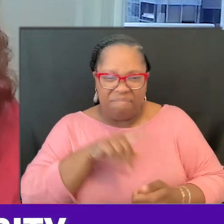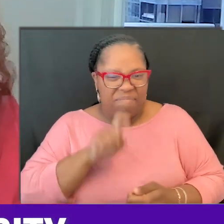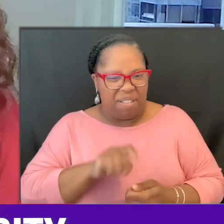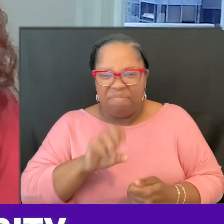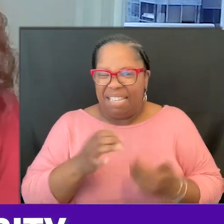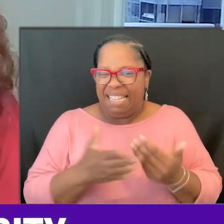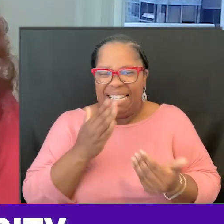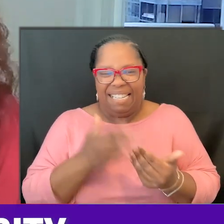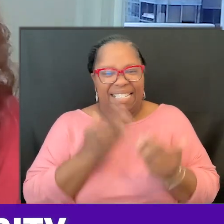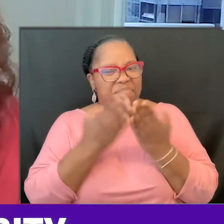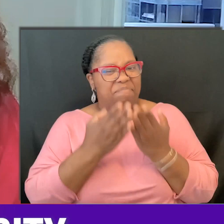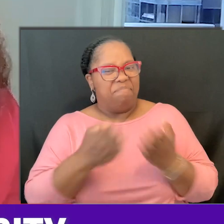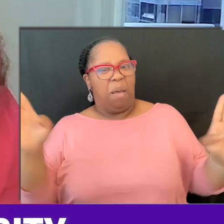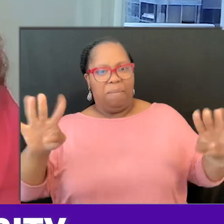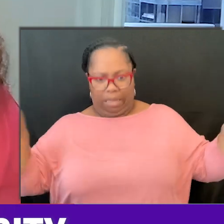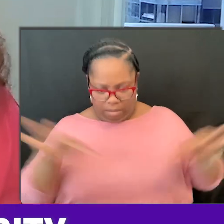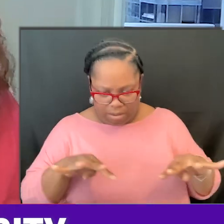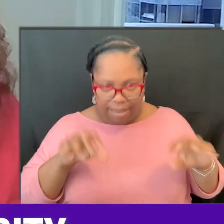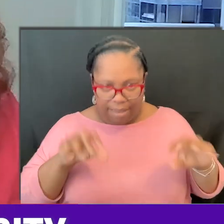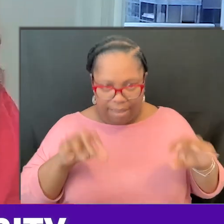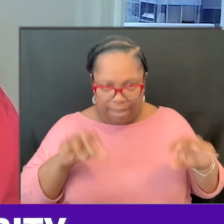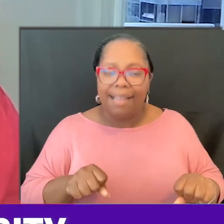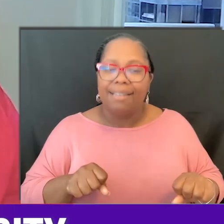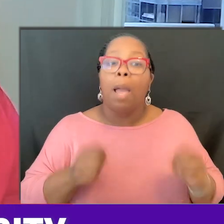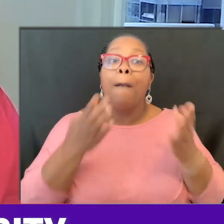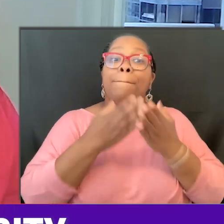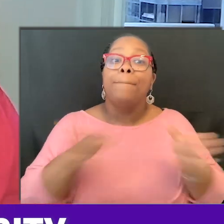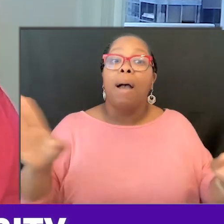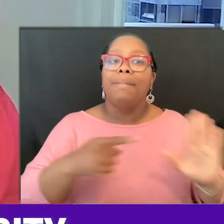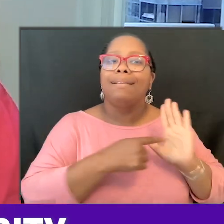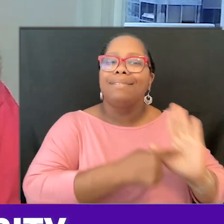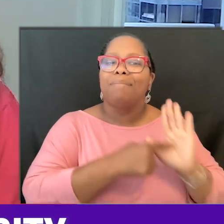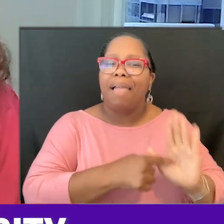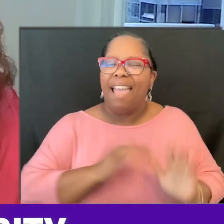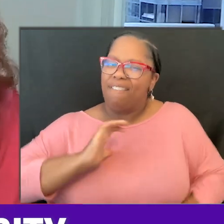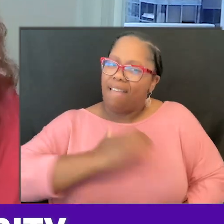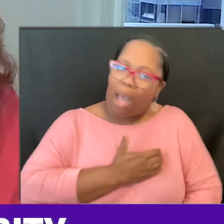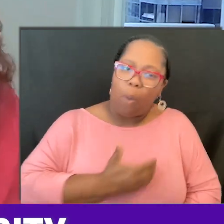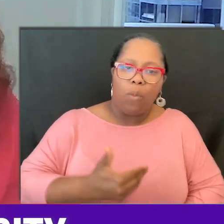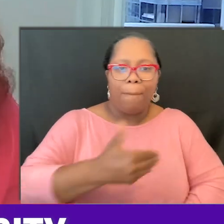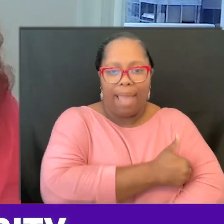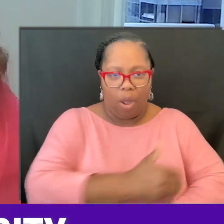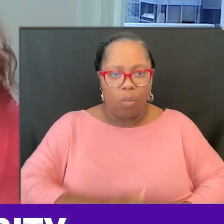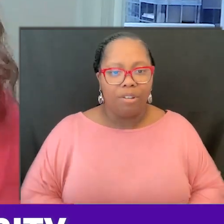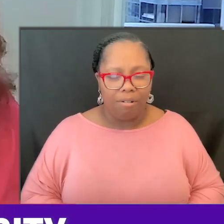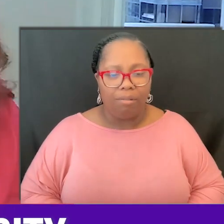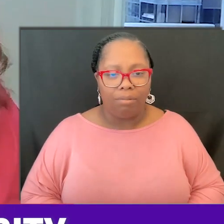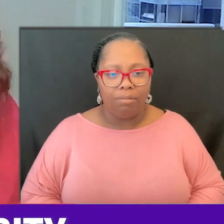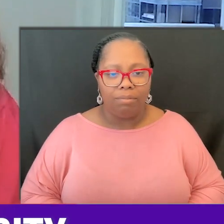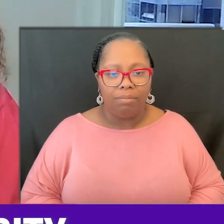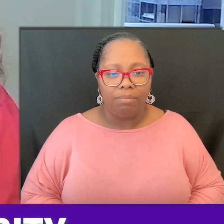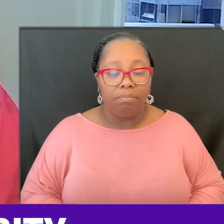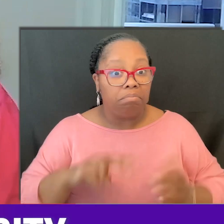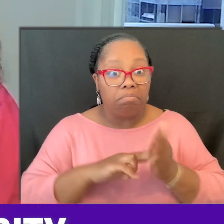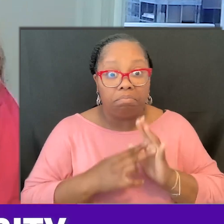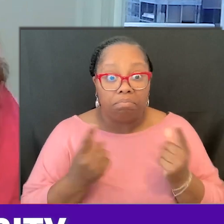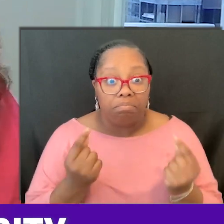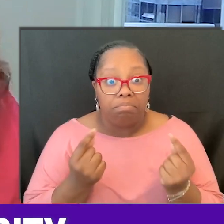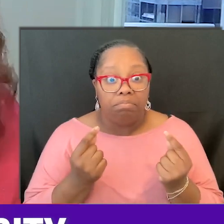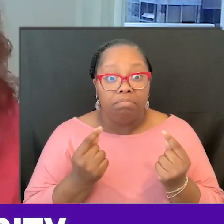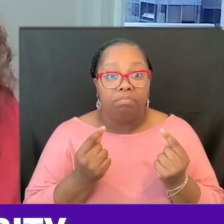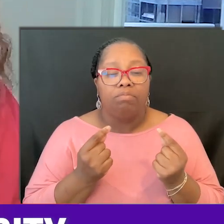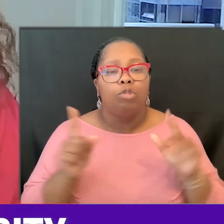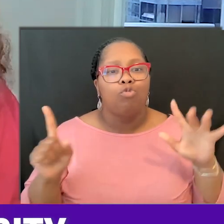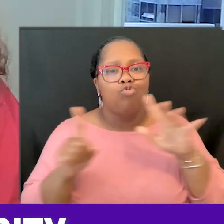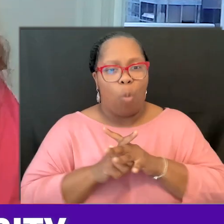a public display of our power. That means being on a picket line